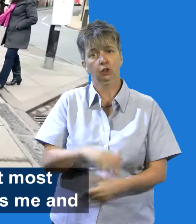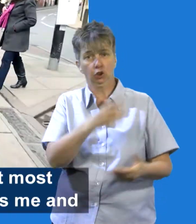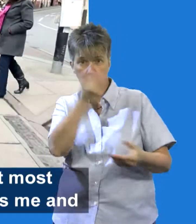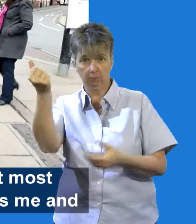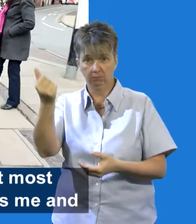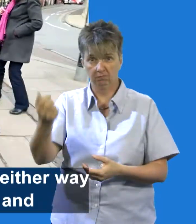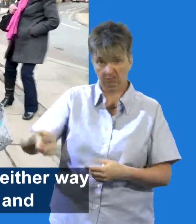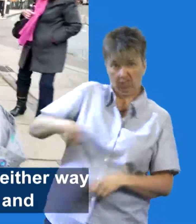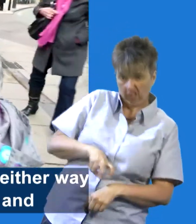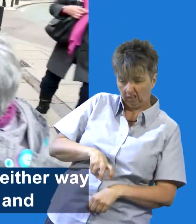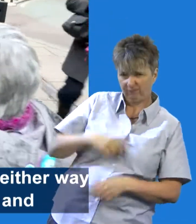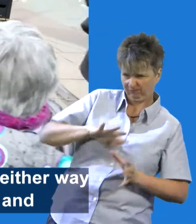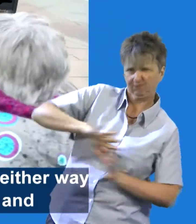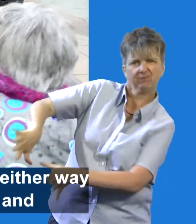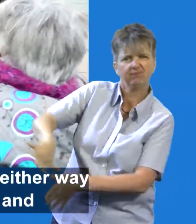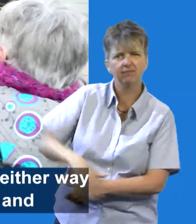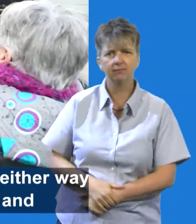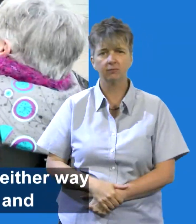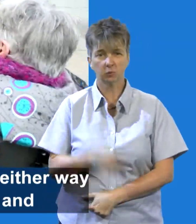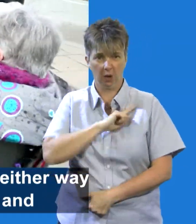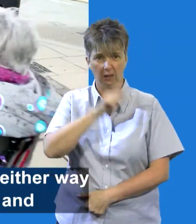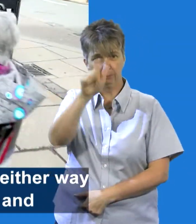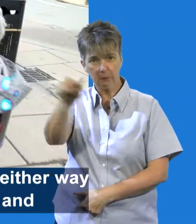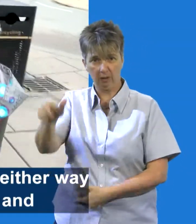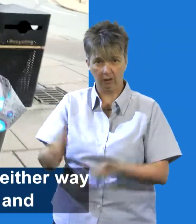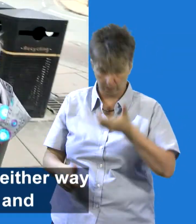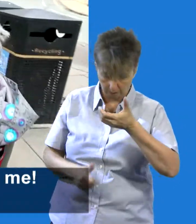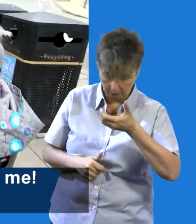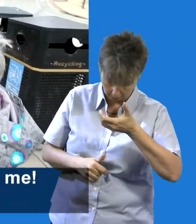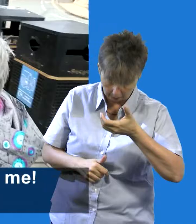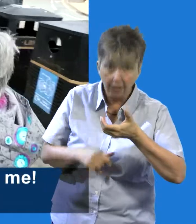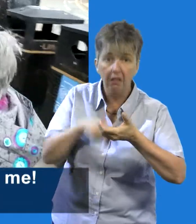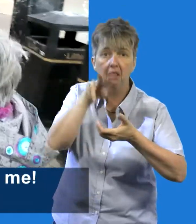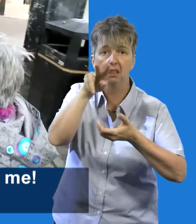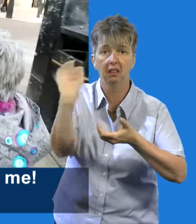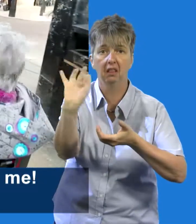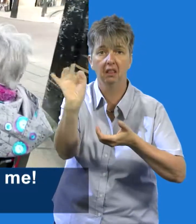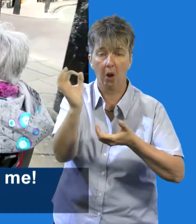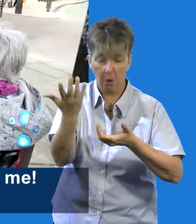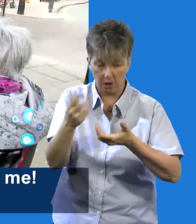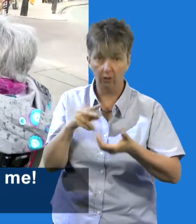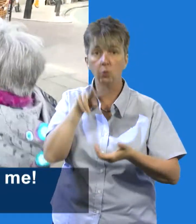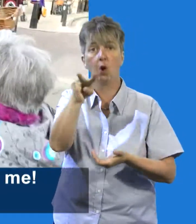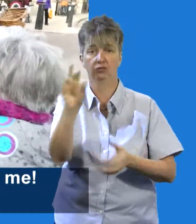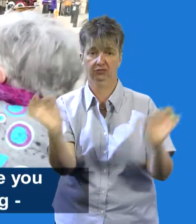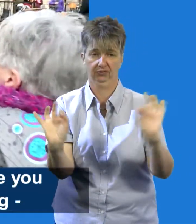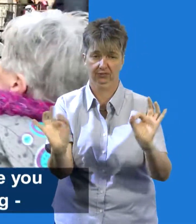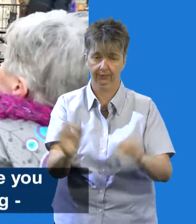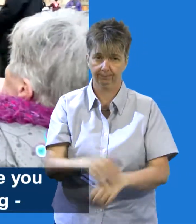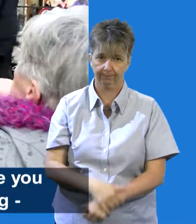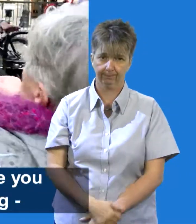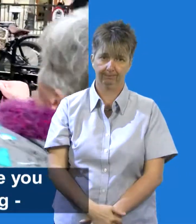either way due to public around me. And I've had them nearly sit on me because they've got the mobile on, or